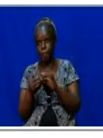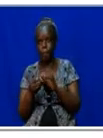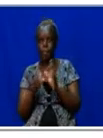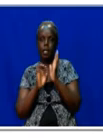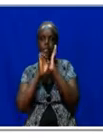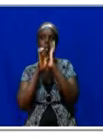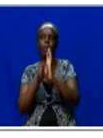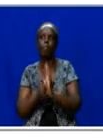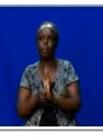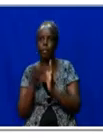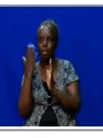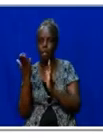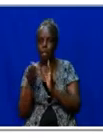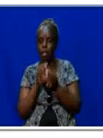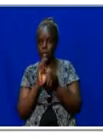If